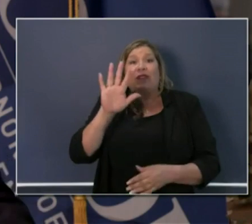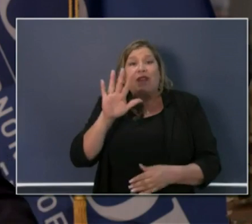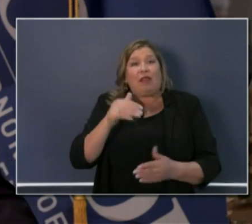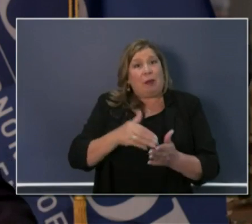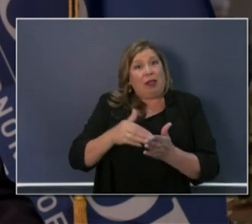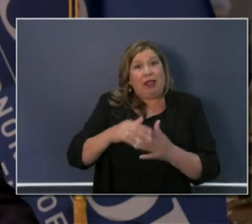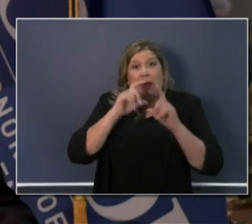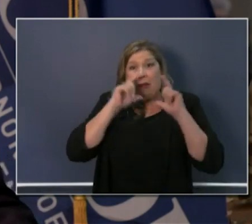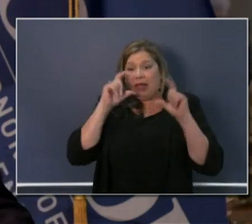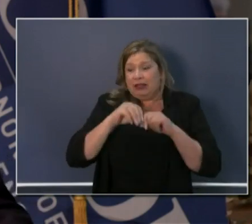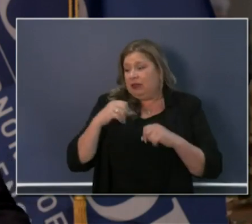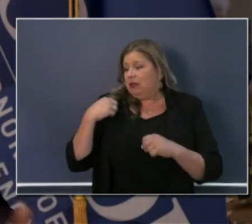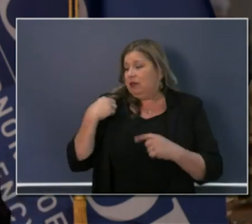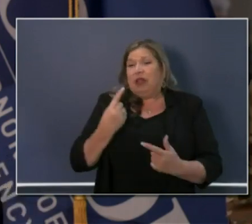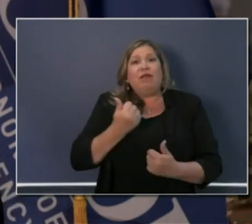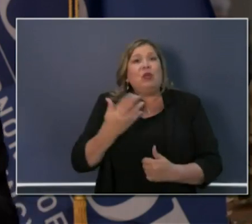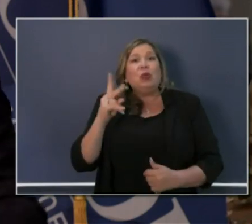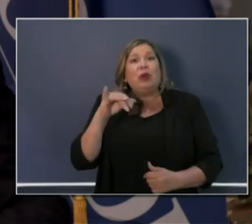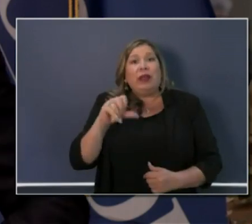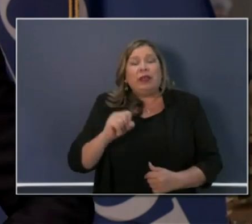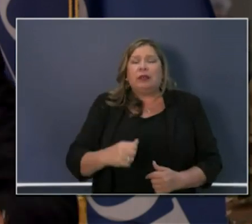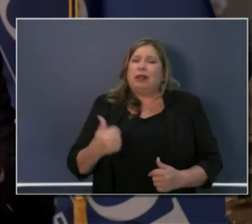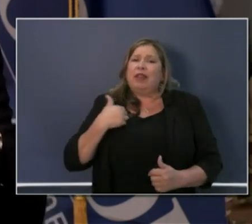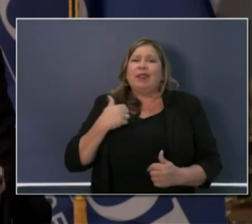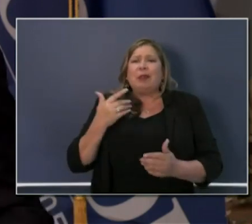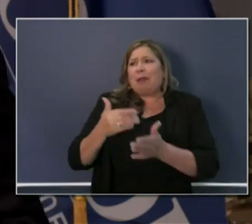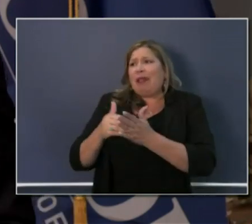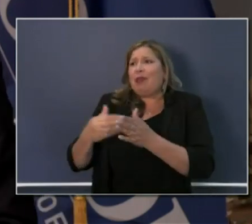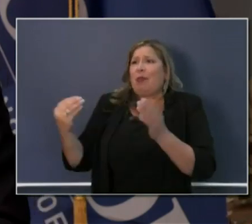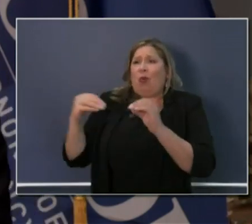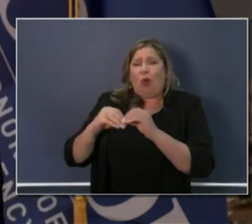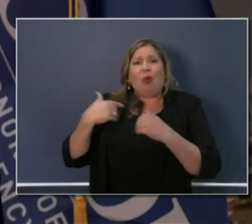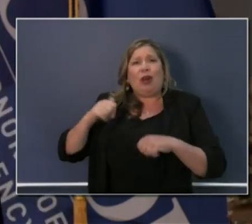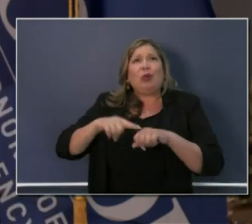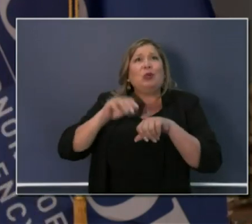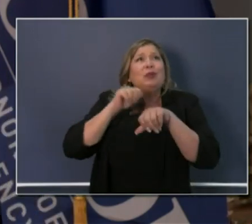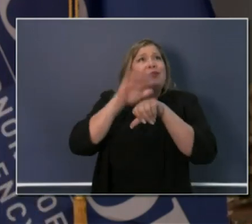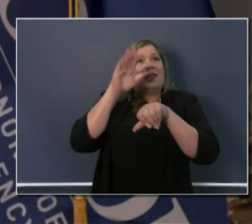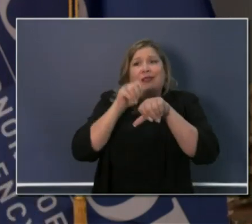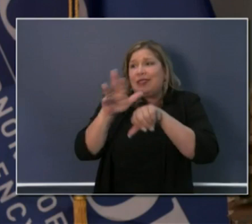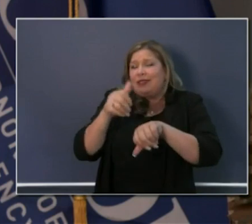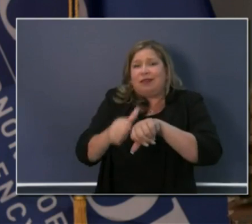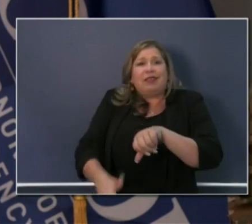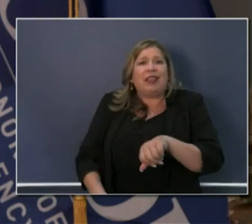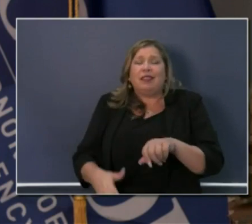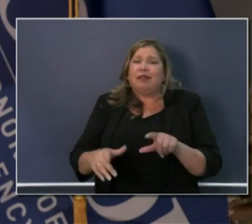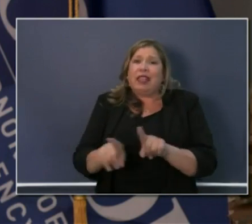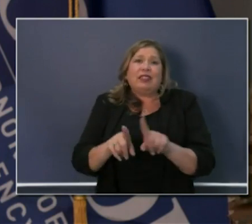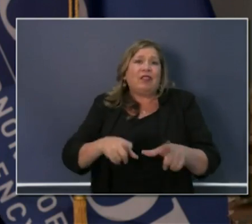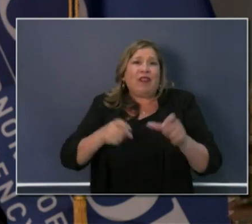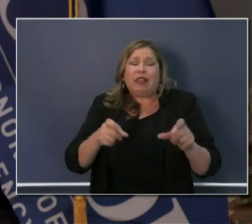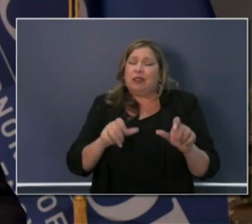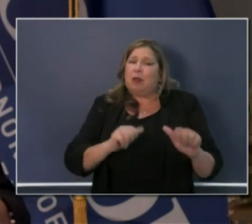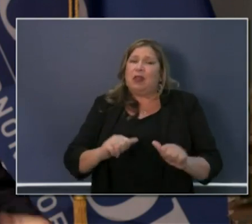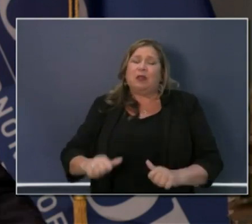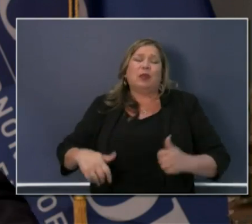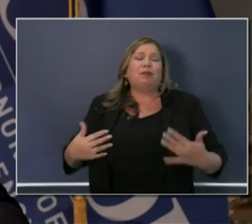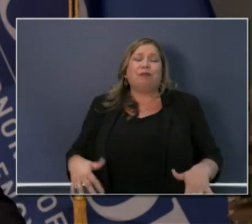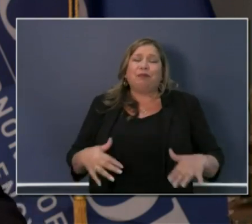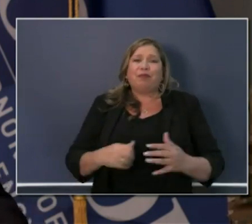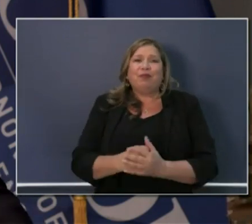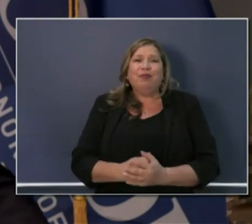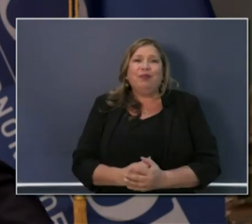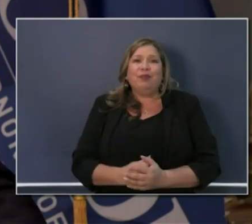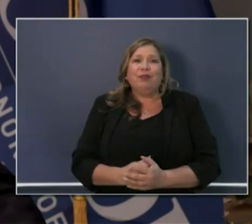last few days. We've got millions more, and we're trying to get them out into our system as quickly as possible. We were able to bring